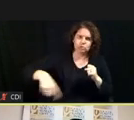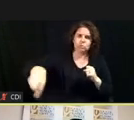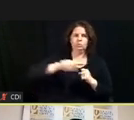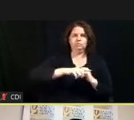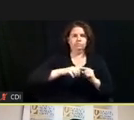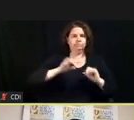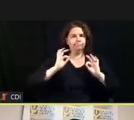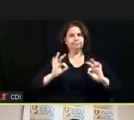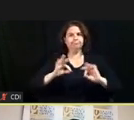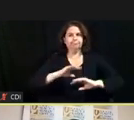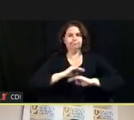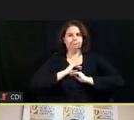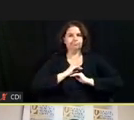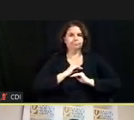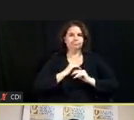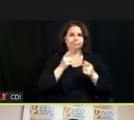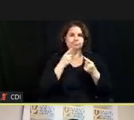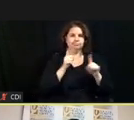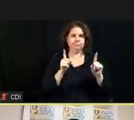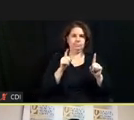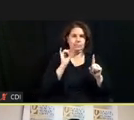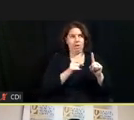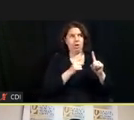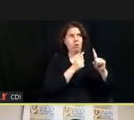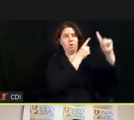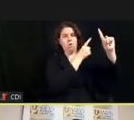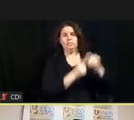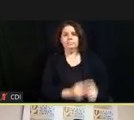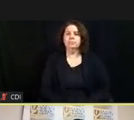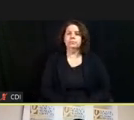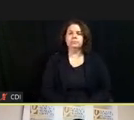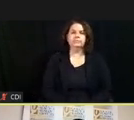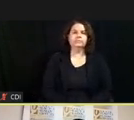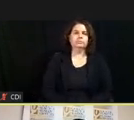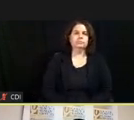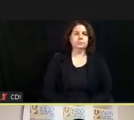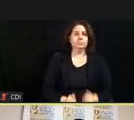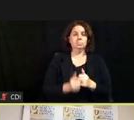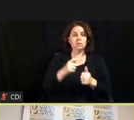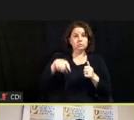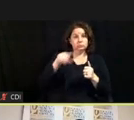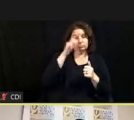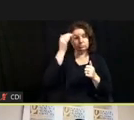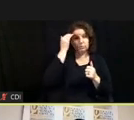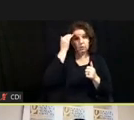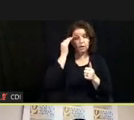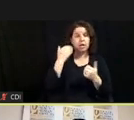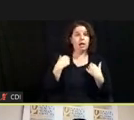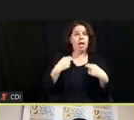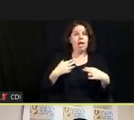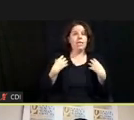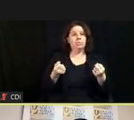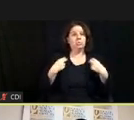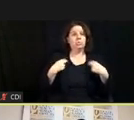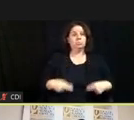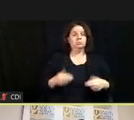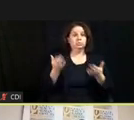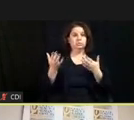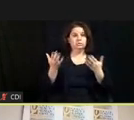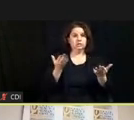we have. As most of you know, the Health and Human Services Department does have 4